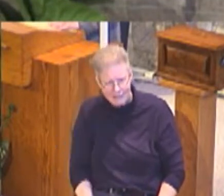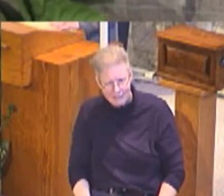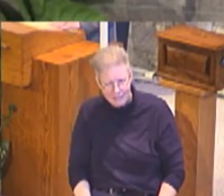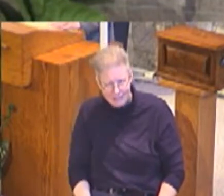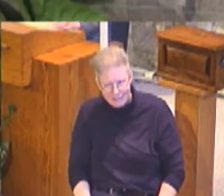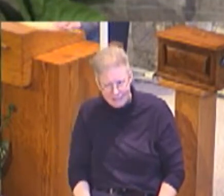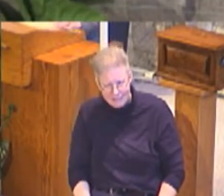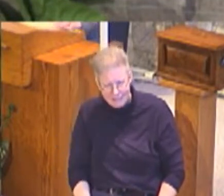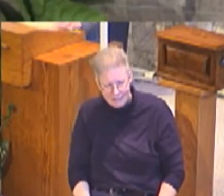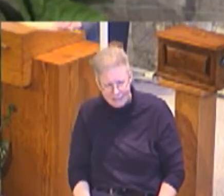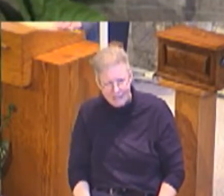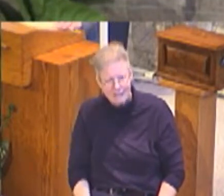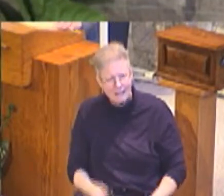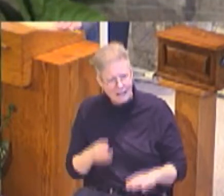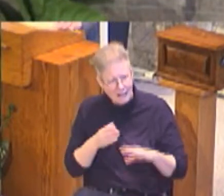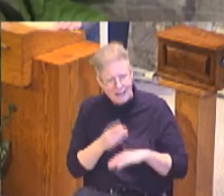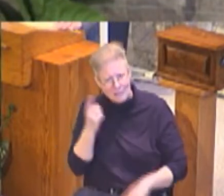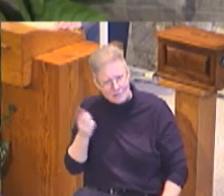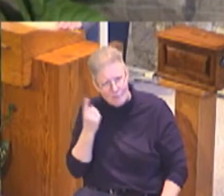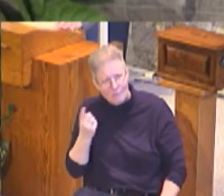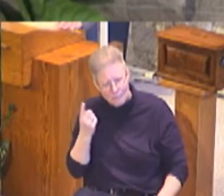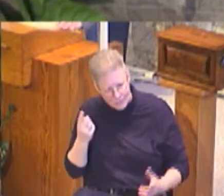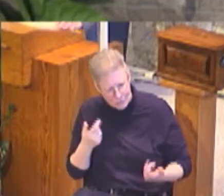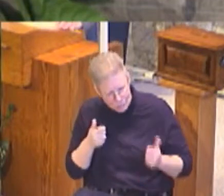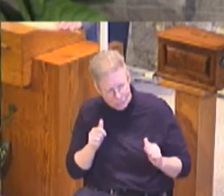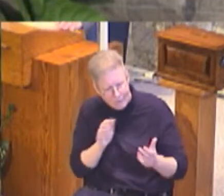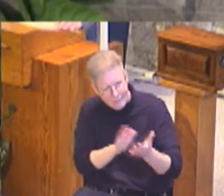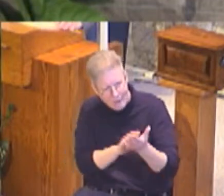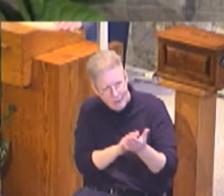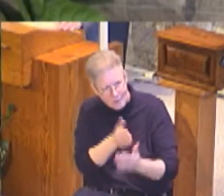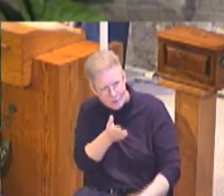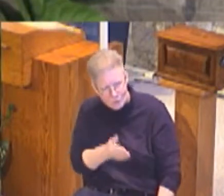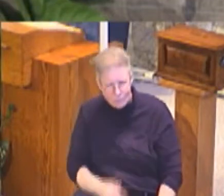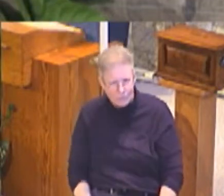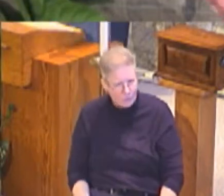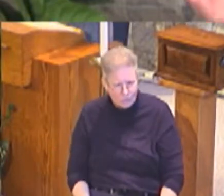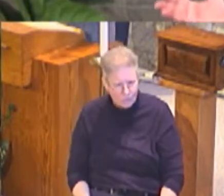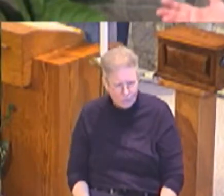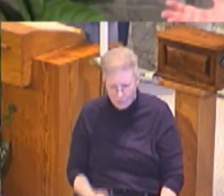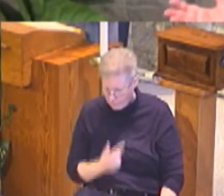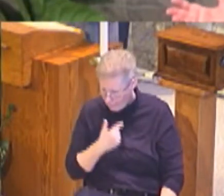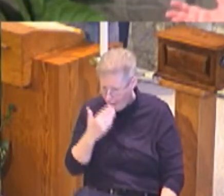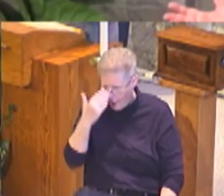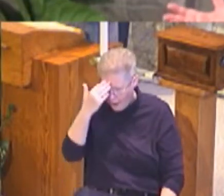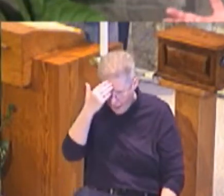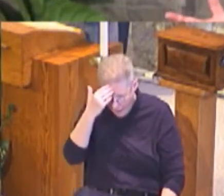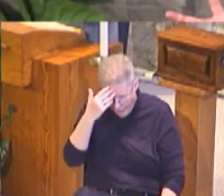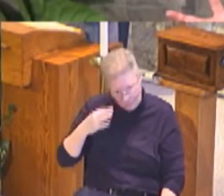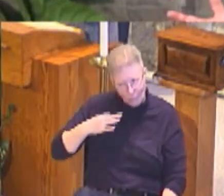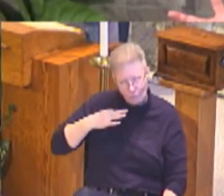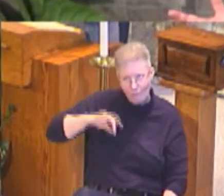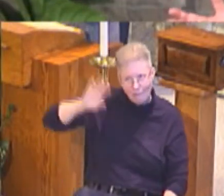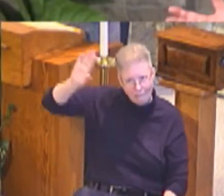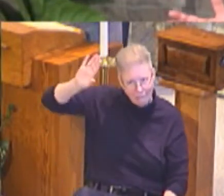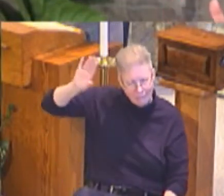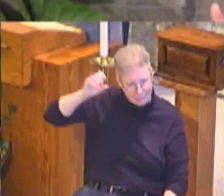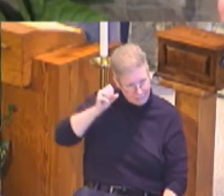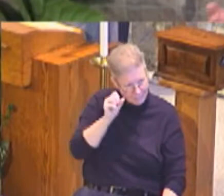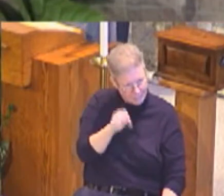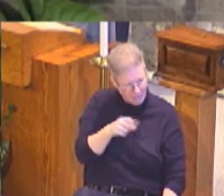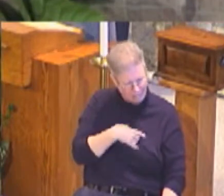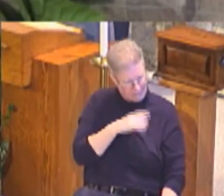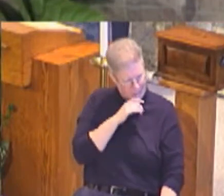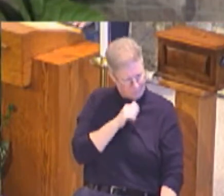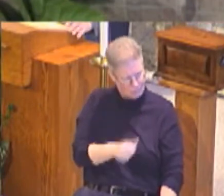after someone just tries to give you a compliment? She said, I know ultimately the credit is God's, and I wasn't trying